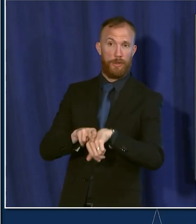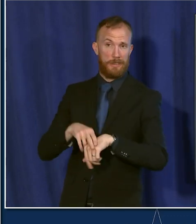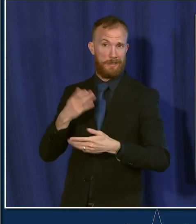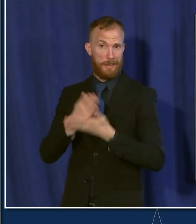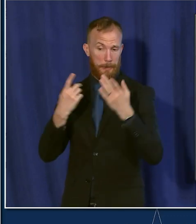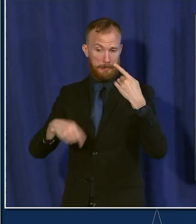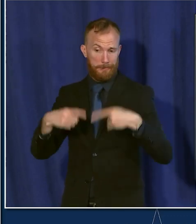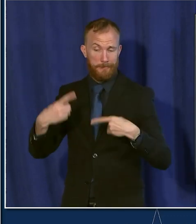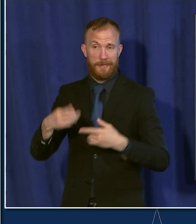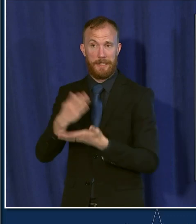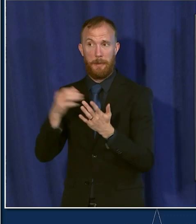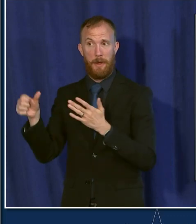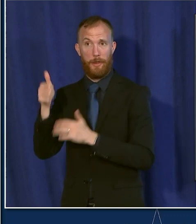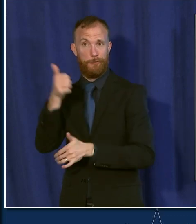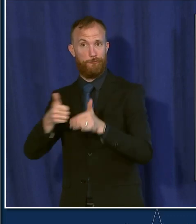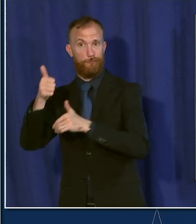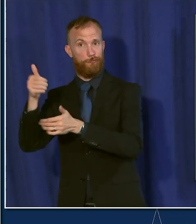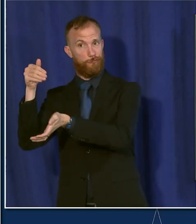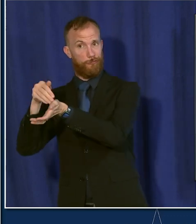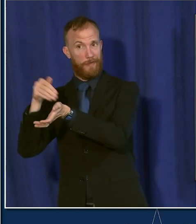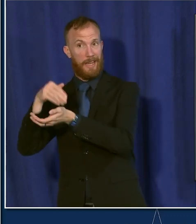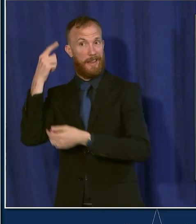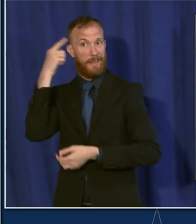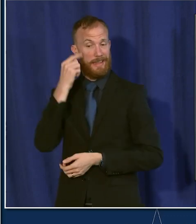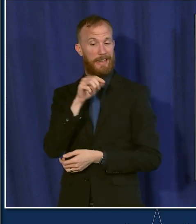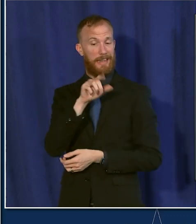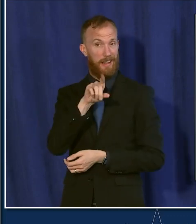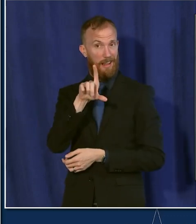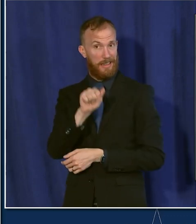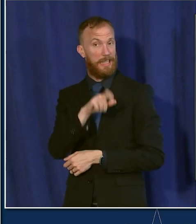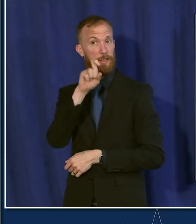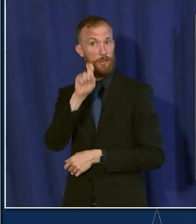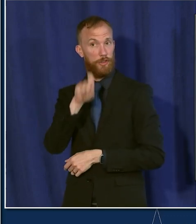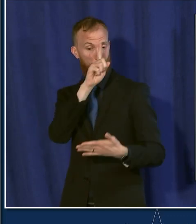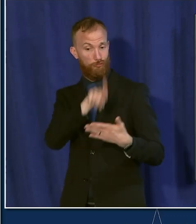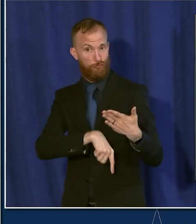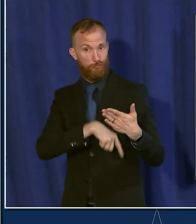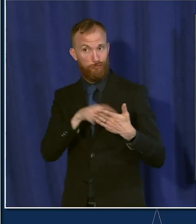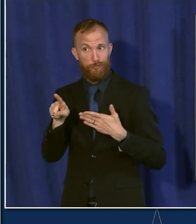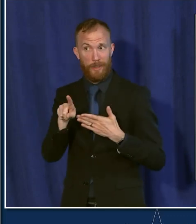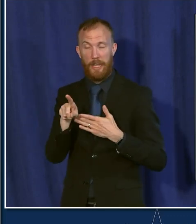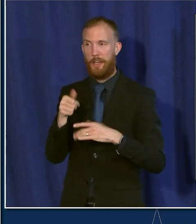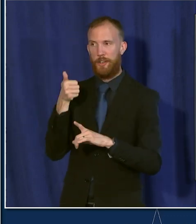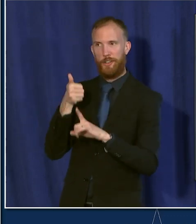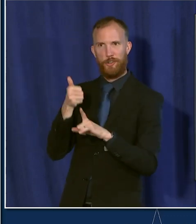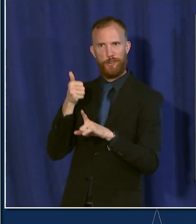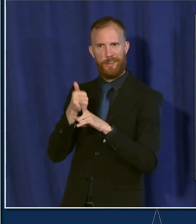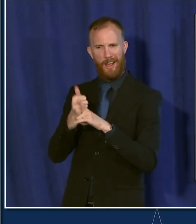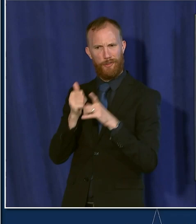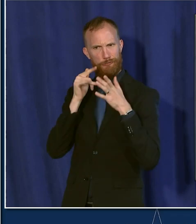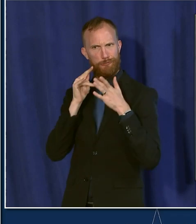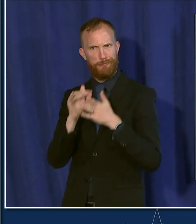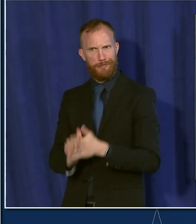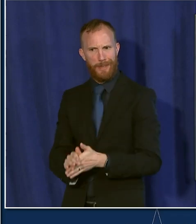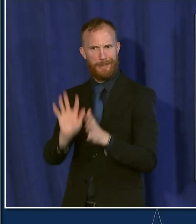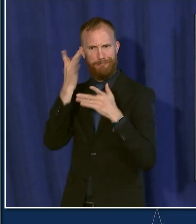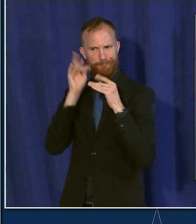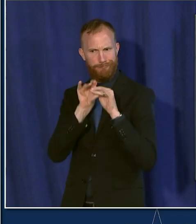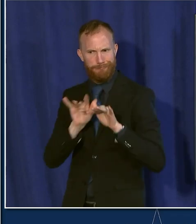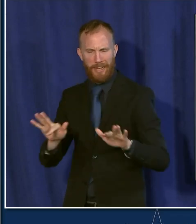prominent doctors who think that perhaps Lala should have been canceled. As an epidemiologist, are you confident it will not turn into a